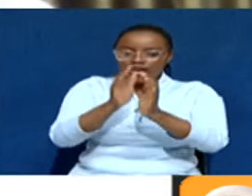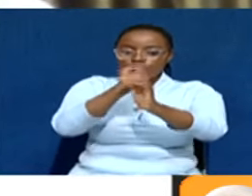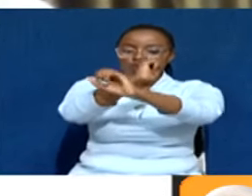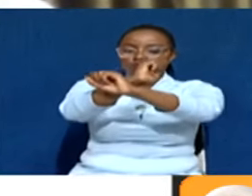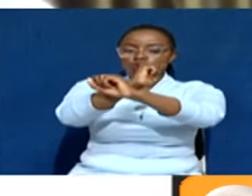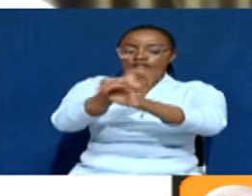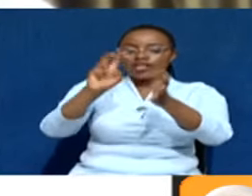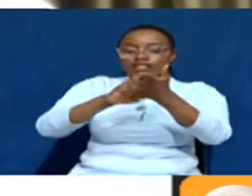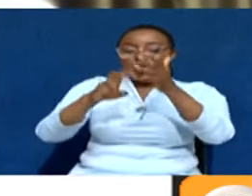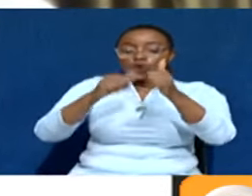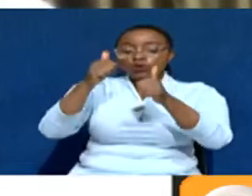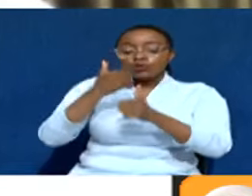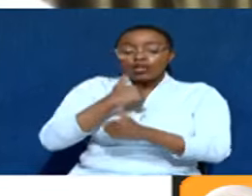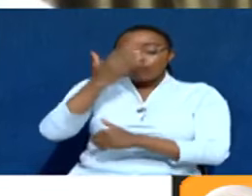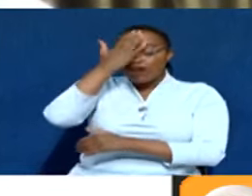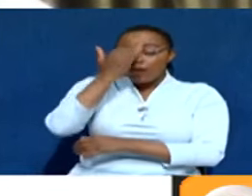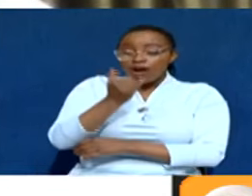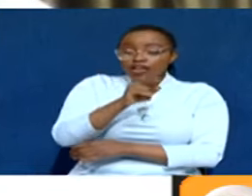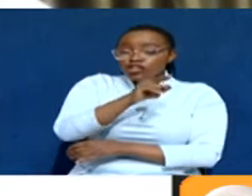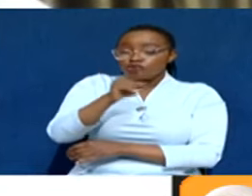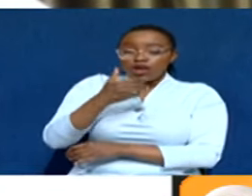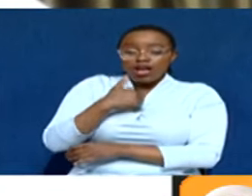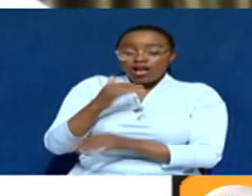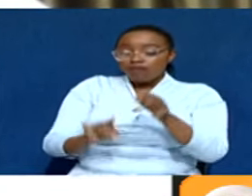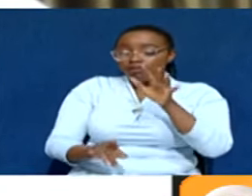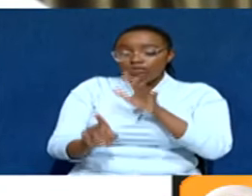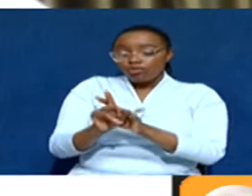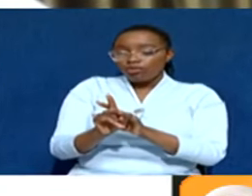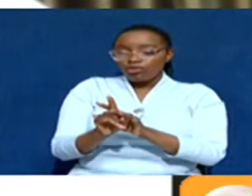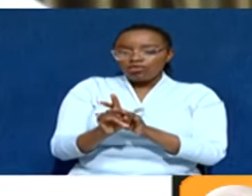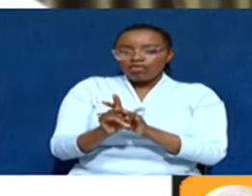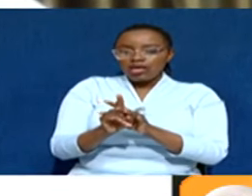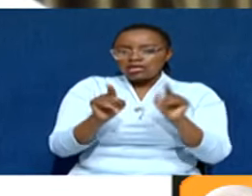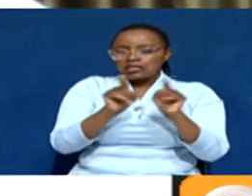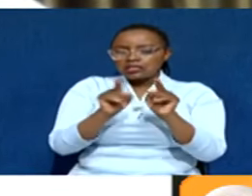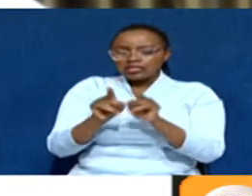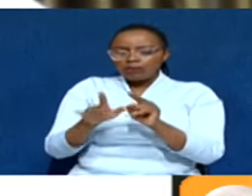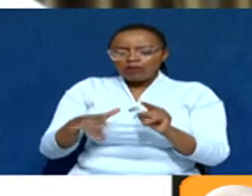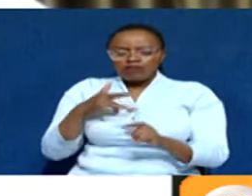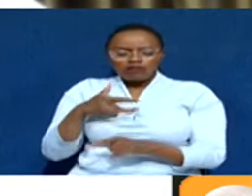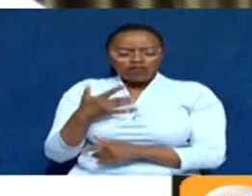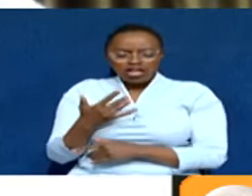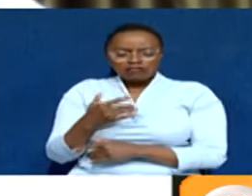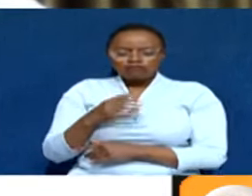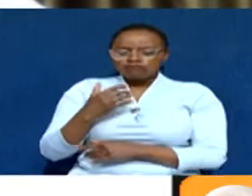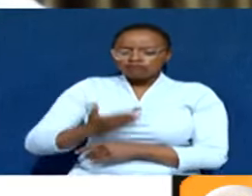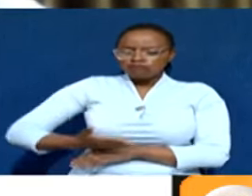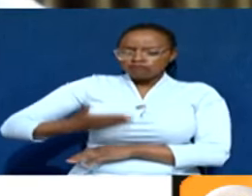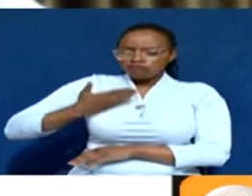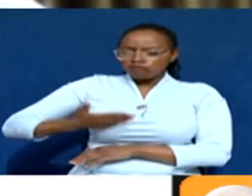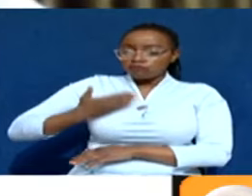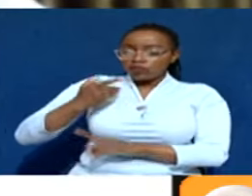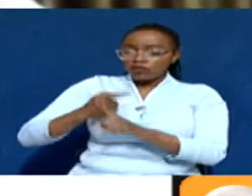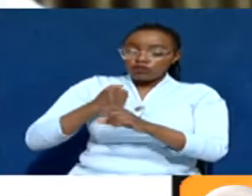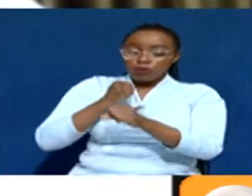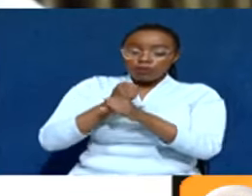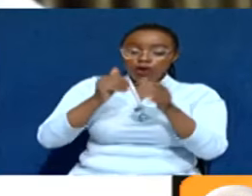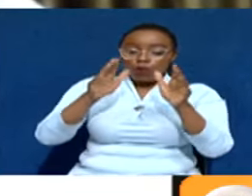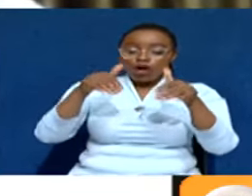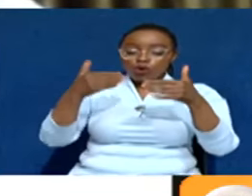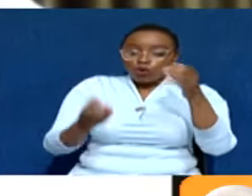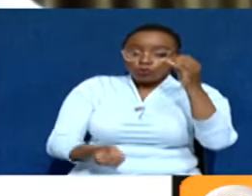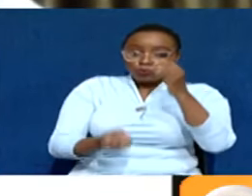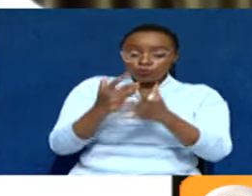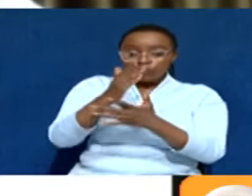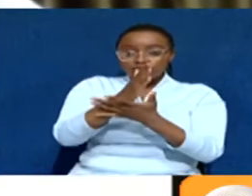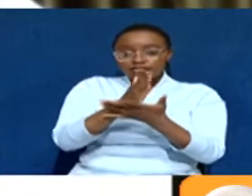protect their contracts, so that you don't cause a kind of bitterness from employers or